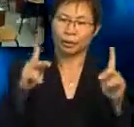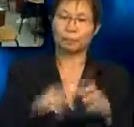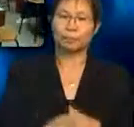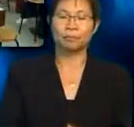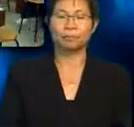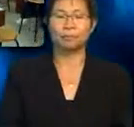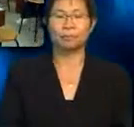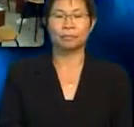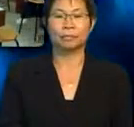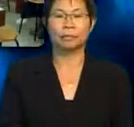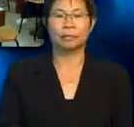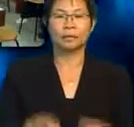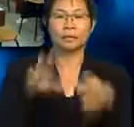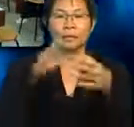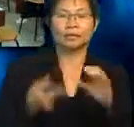Okay.